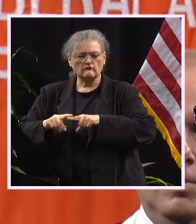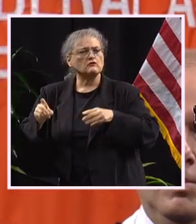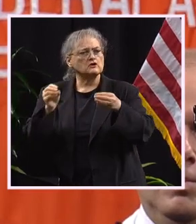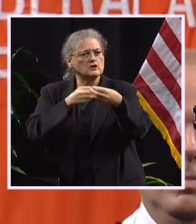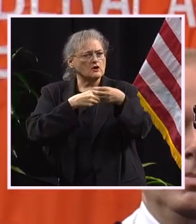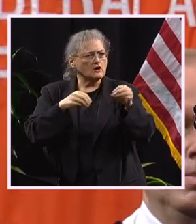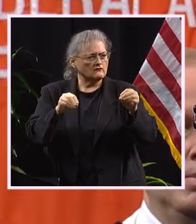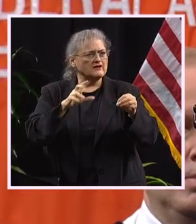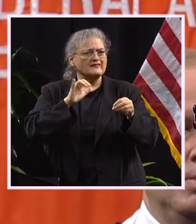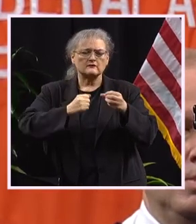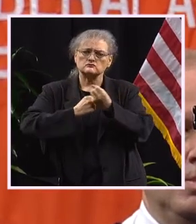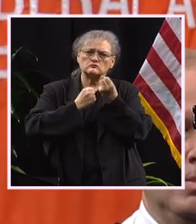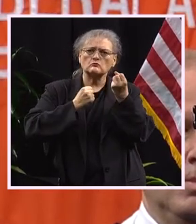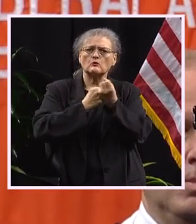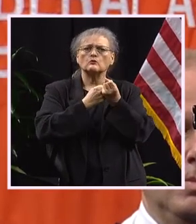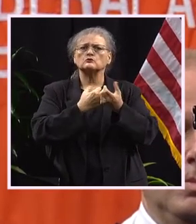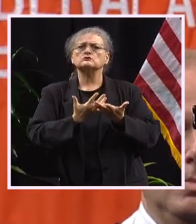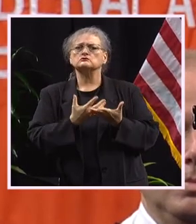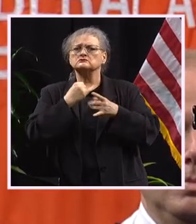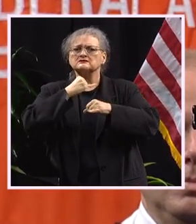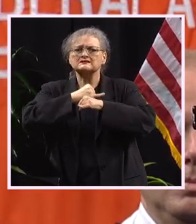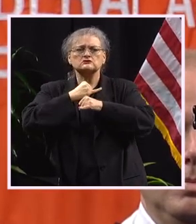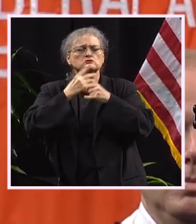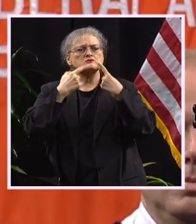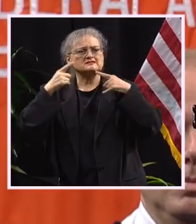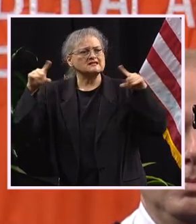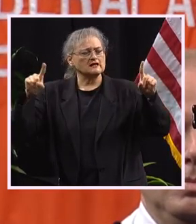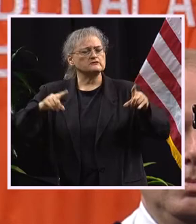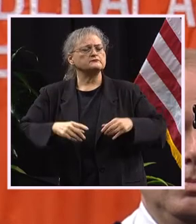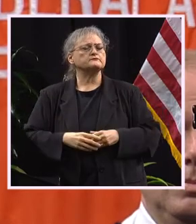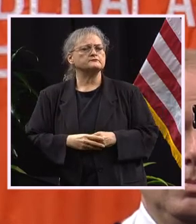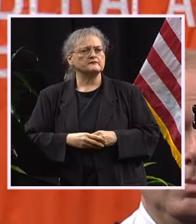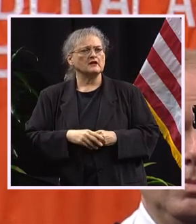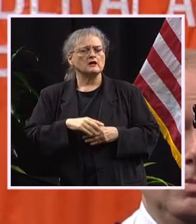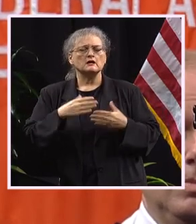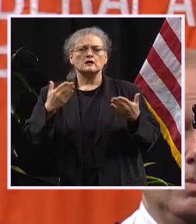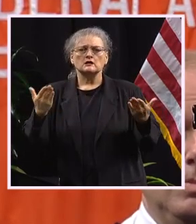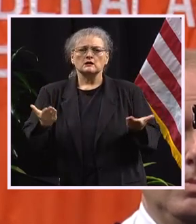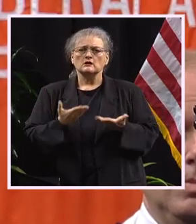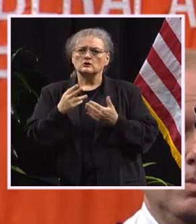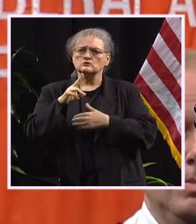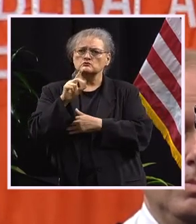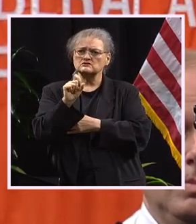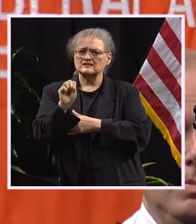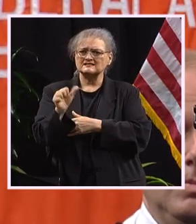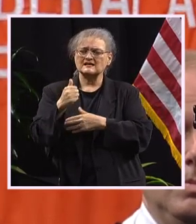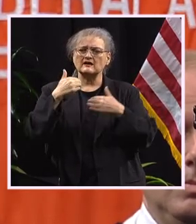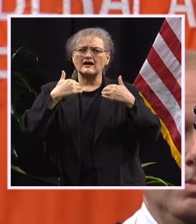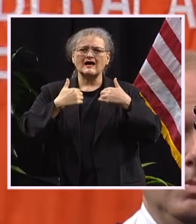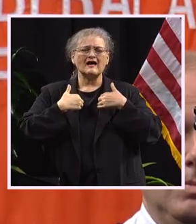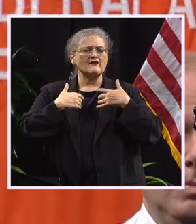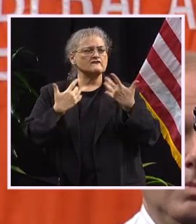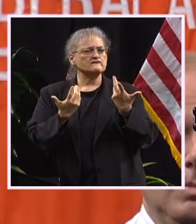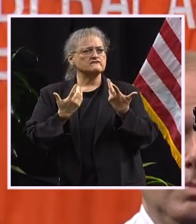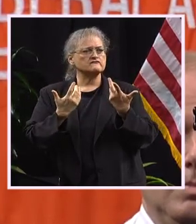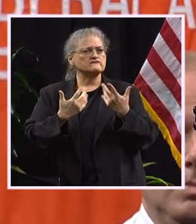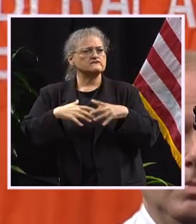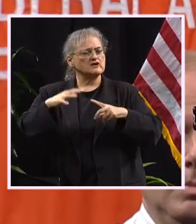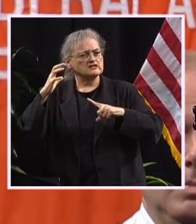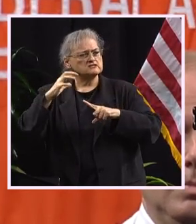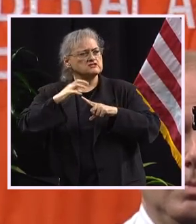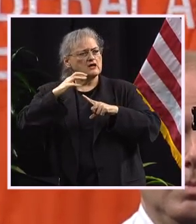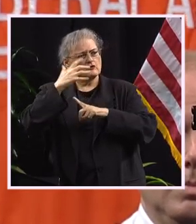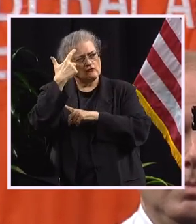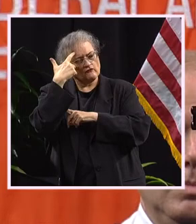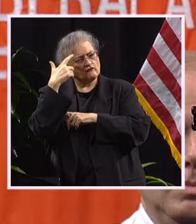institutional success. Under Dr. Espy's leadership, UTSA earned the prestigious Seal of Excellencia by Excellencia in Education